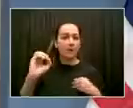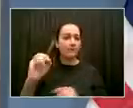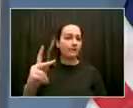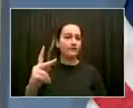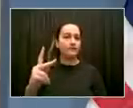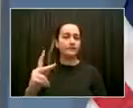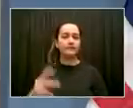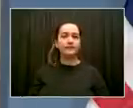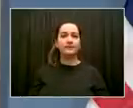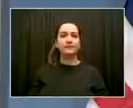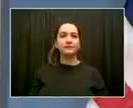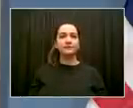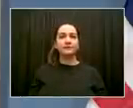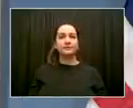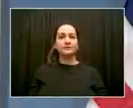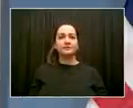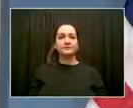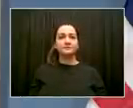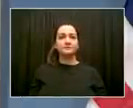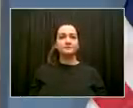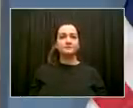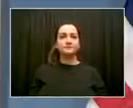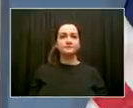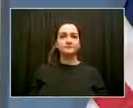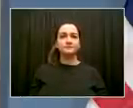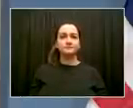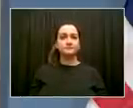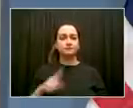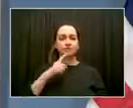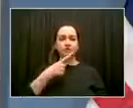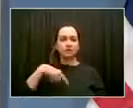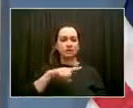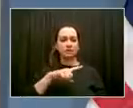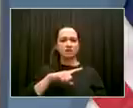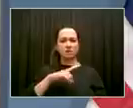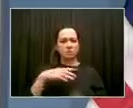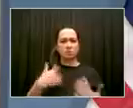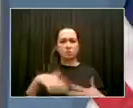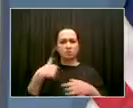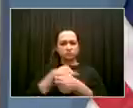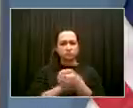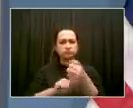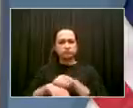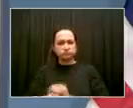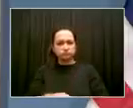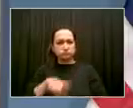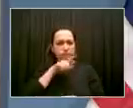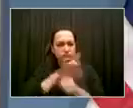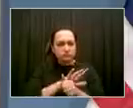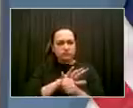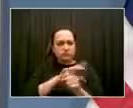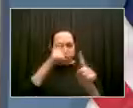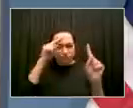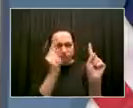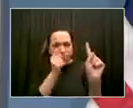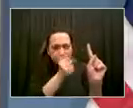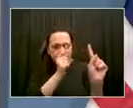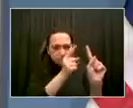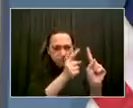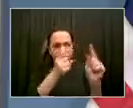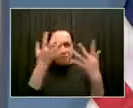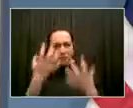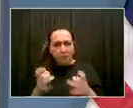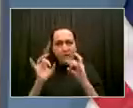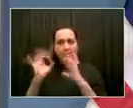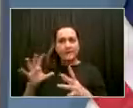as well as the entire NYPD membership, the most diverse police department in the world that takes this topic extremely seriously.